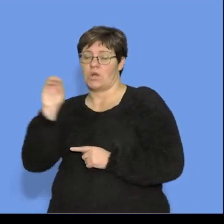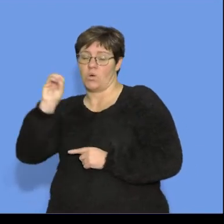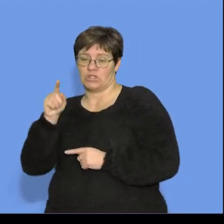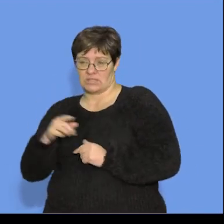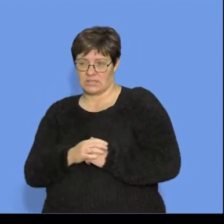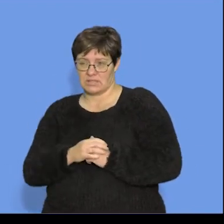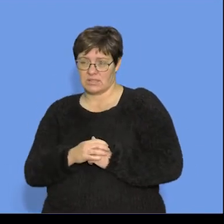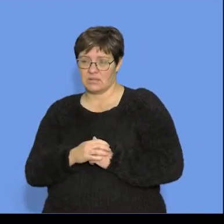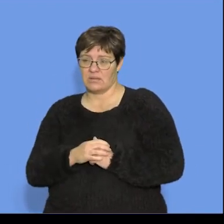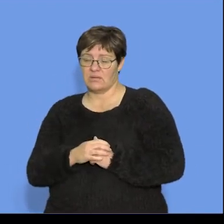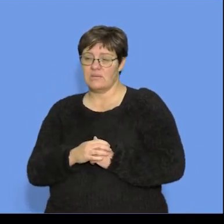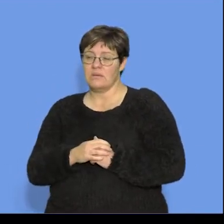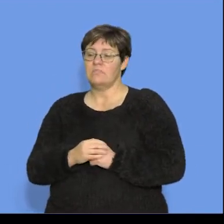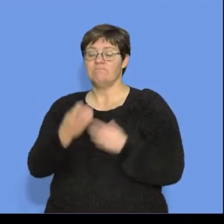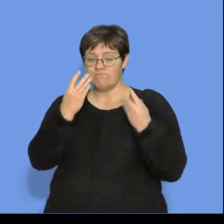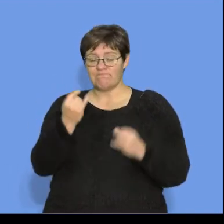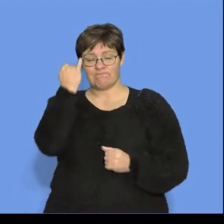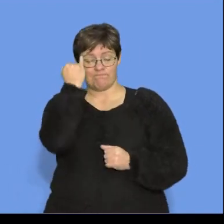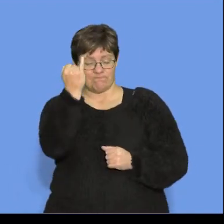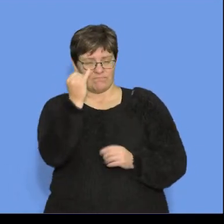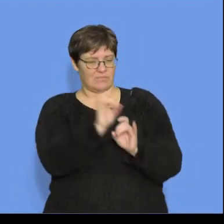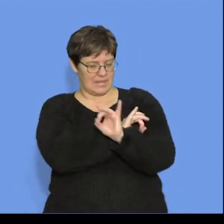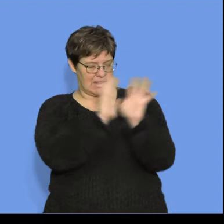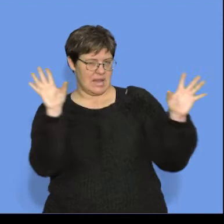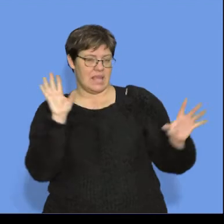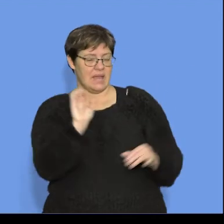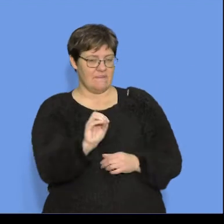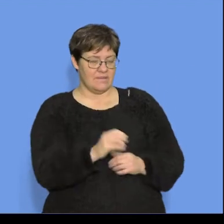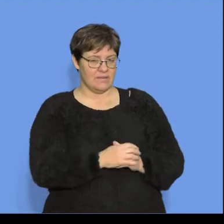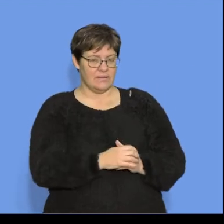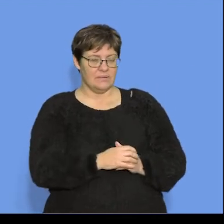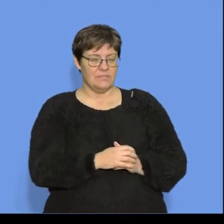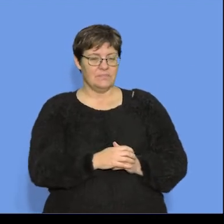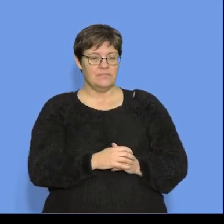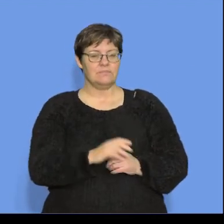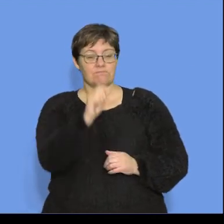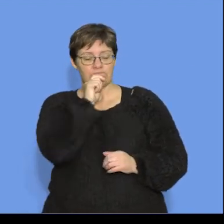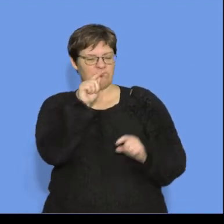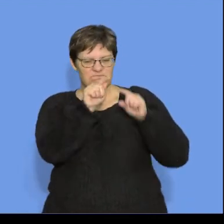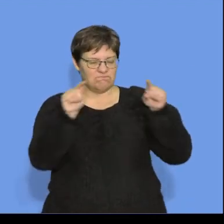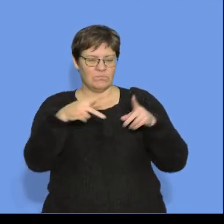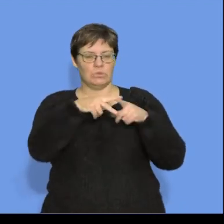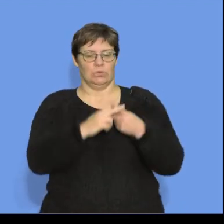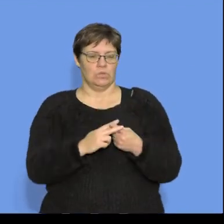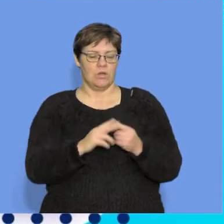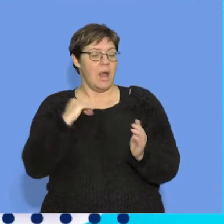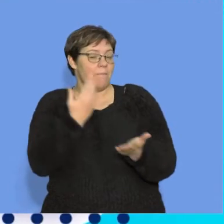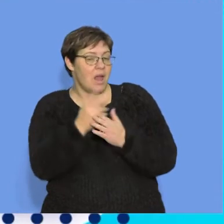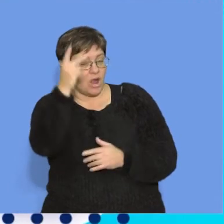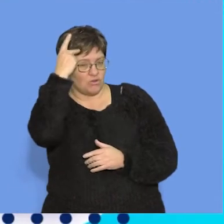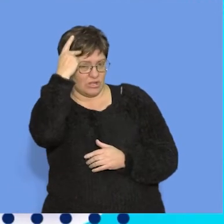oxygen. So we've got the ideas very clearly seen. So use these to apply your knowledge